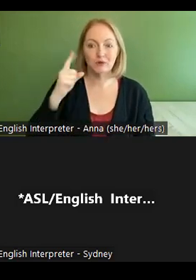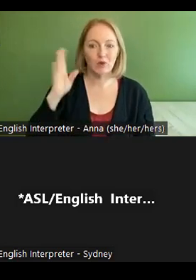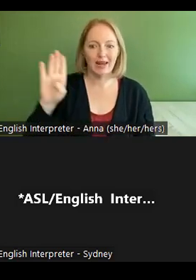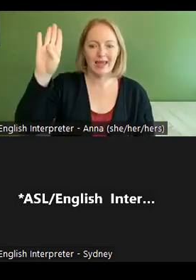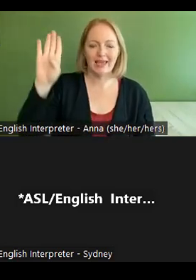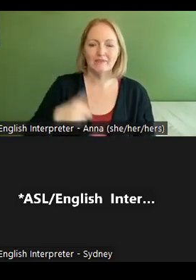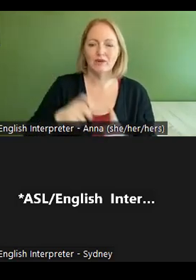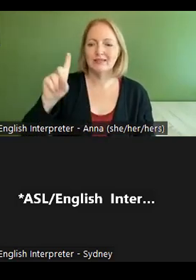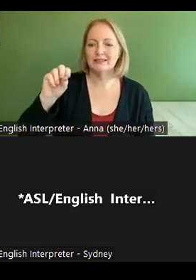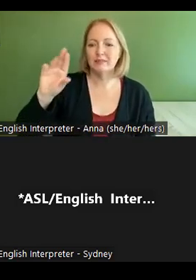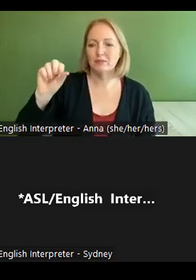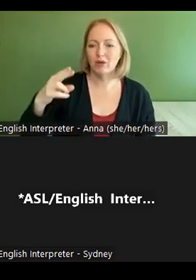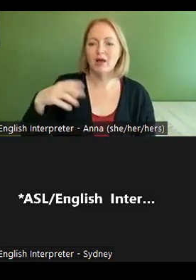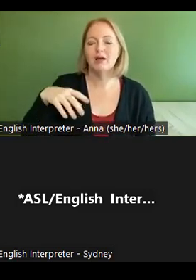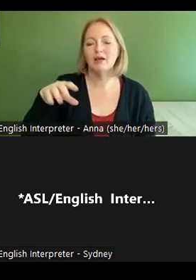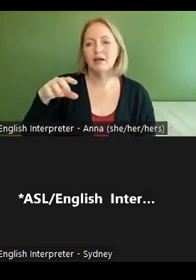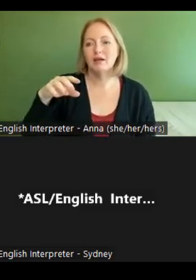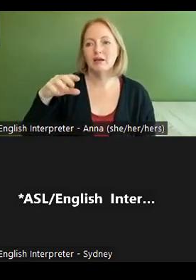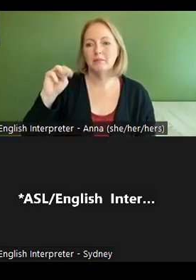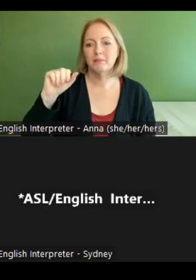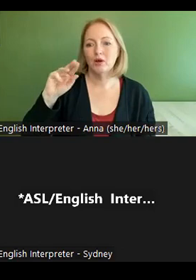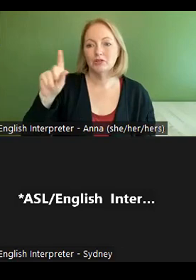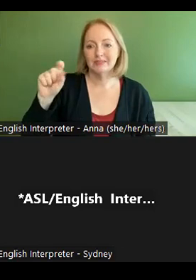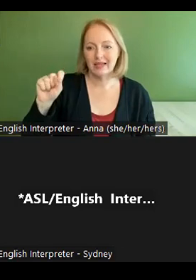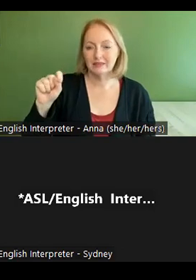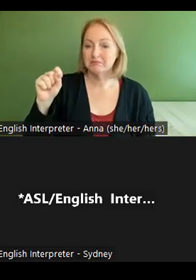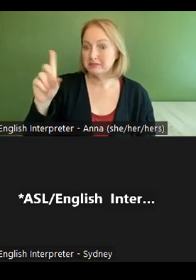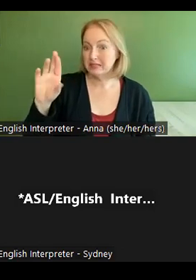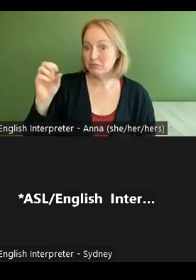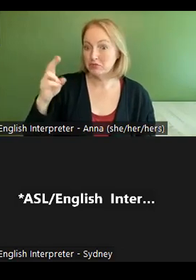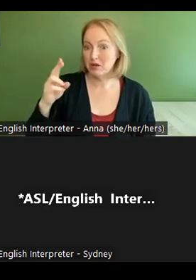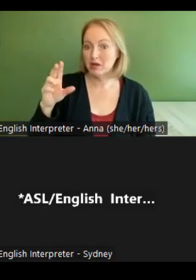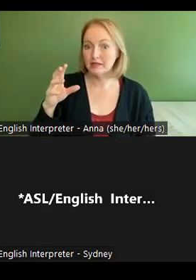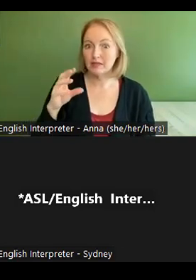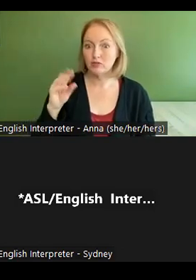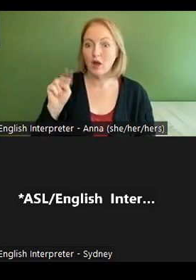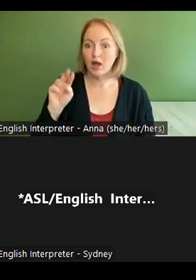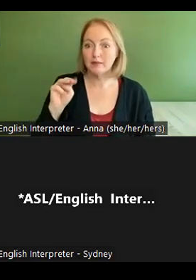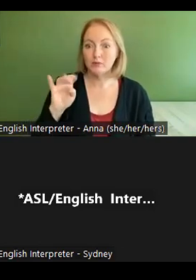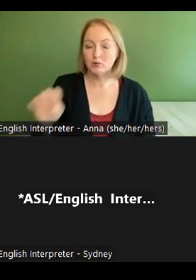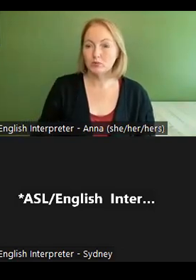from Deborah Corley Marzette. Deborah, can you please unmute yourself?